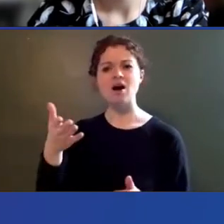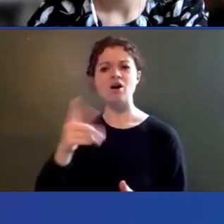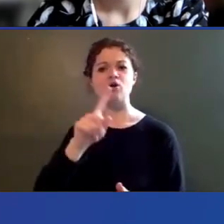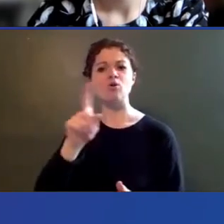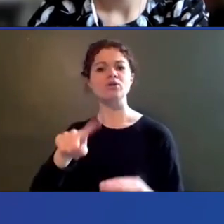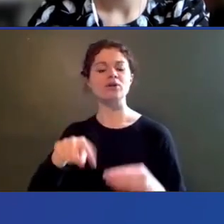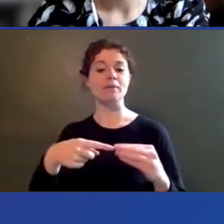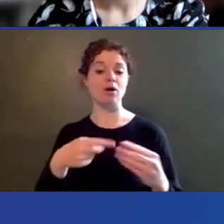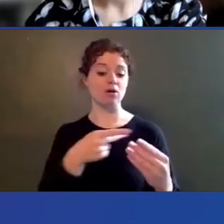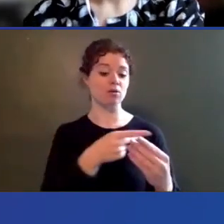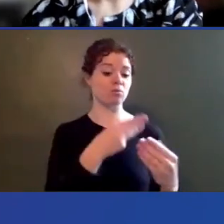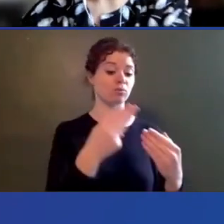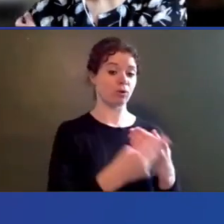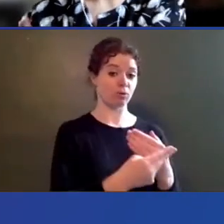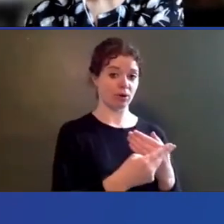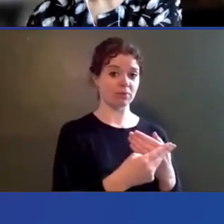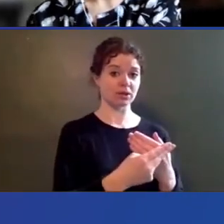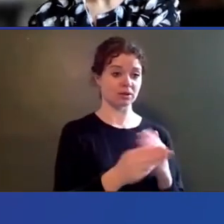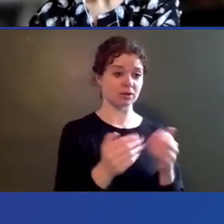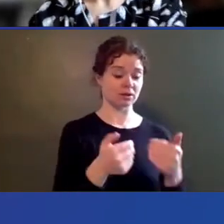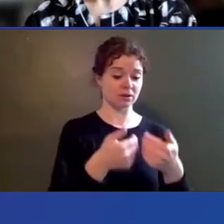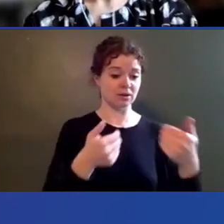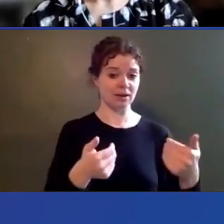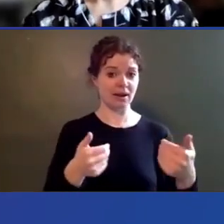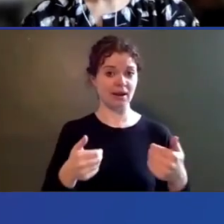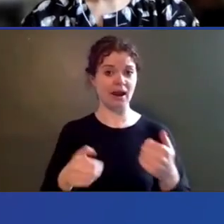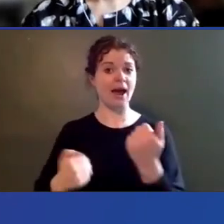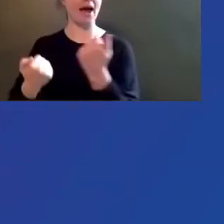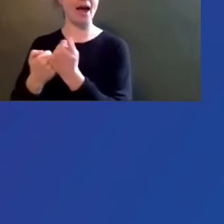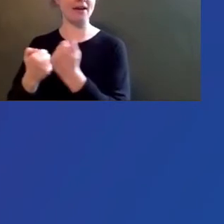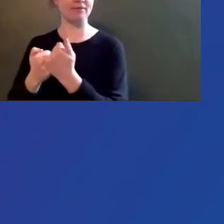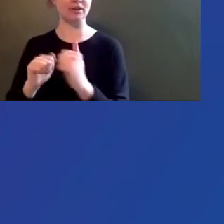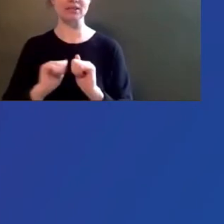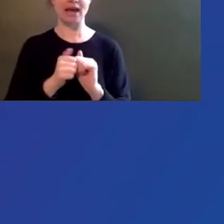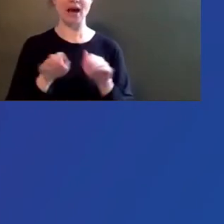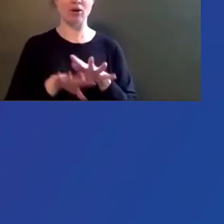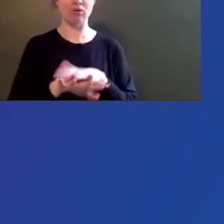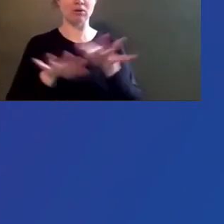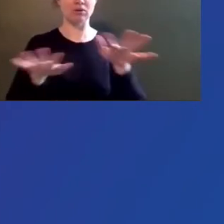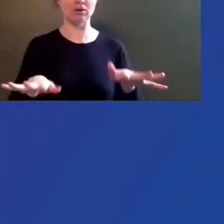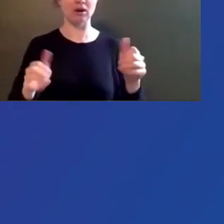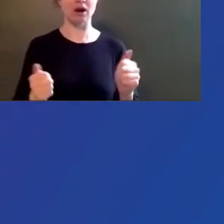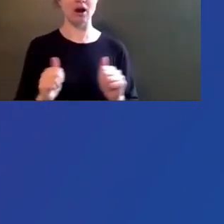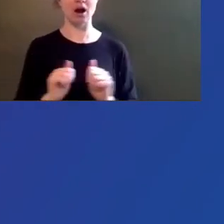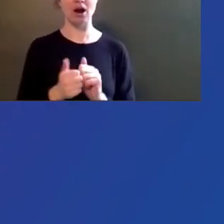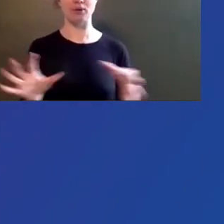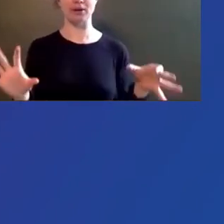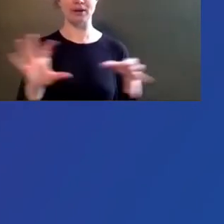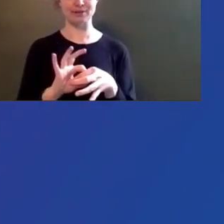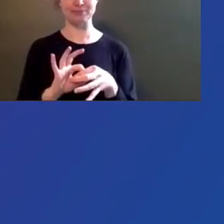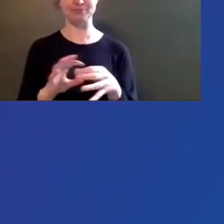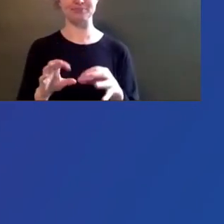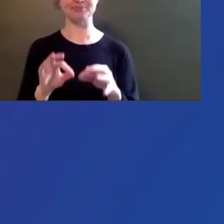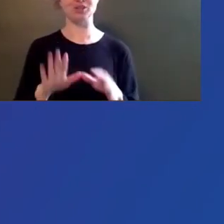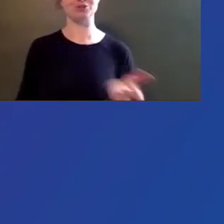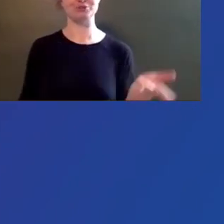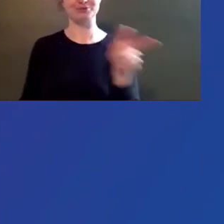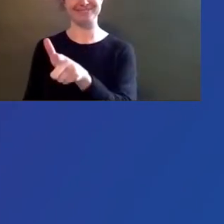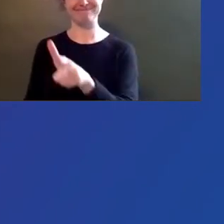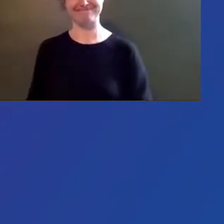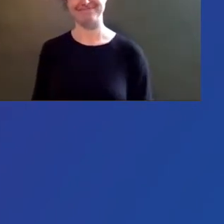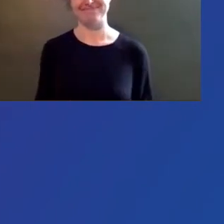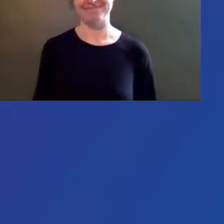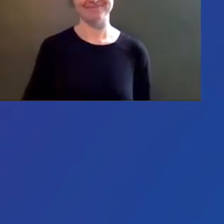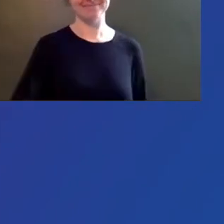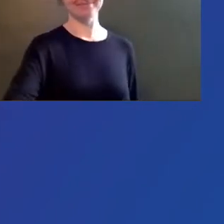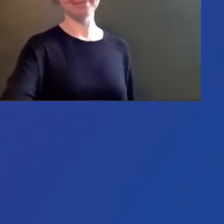your programming and then the advocacy wing of what you do? Yeah, so as I said before, we're a convening organization